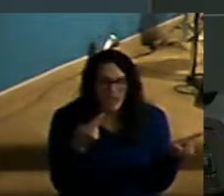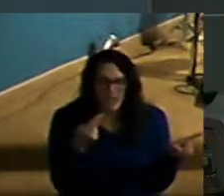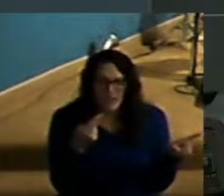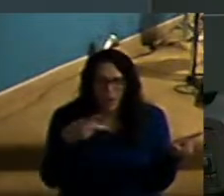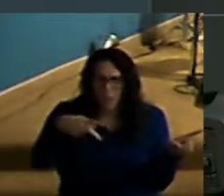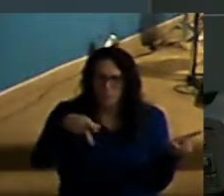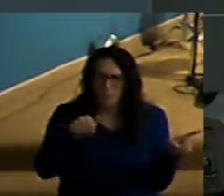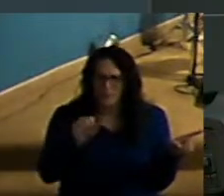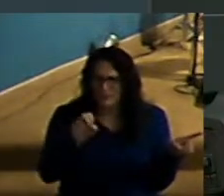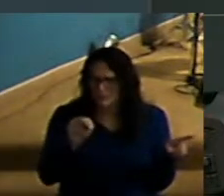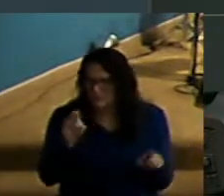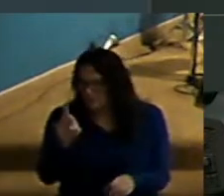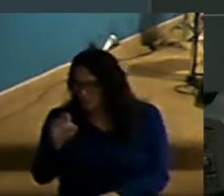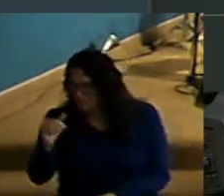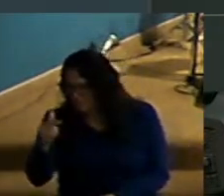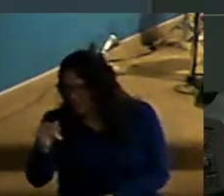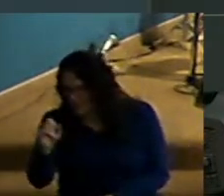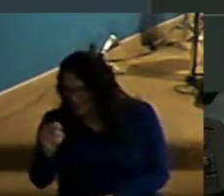Payson.